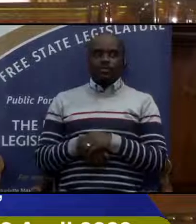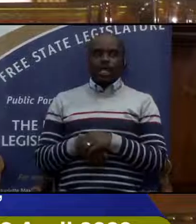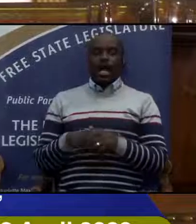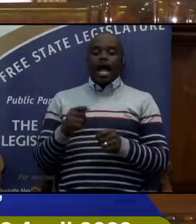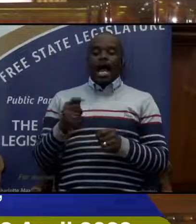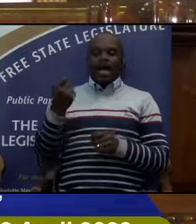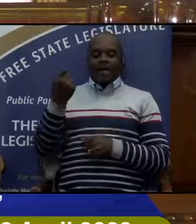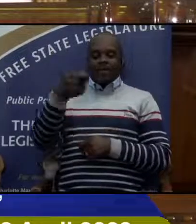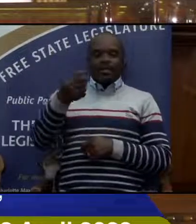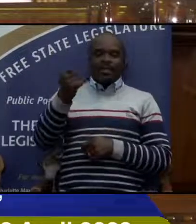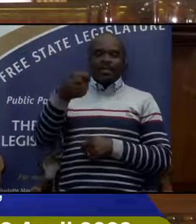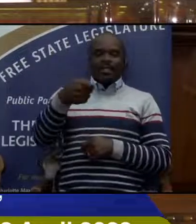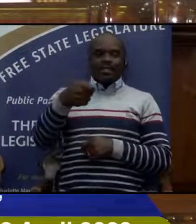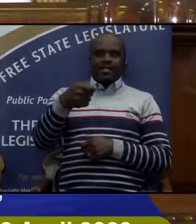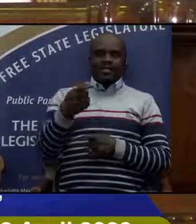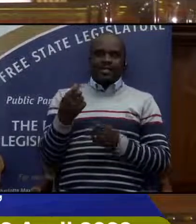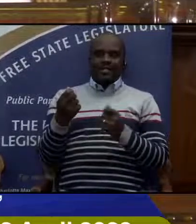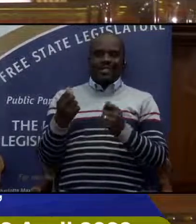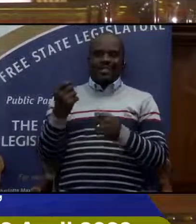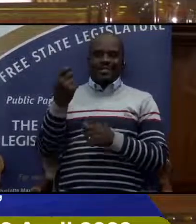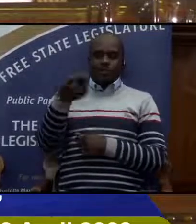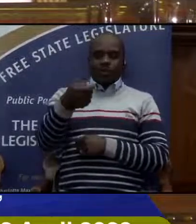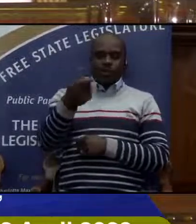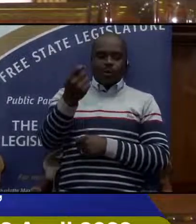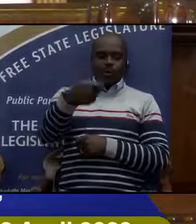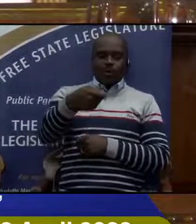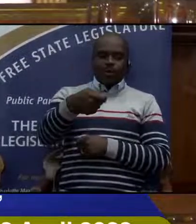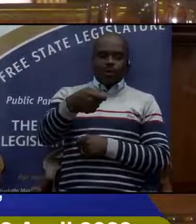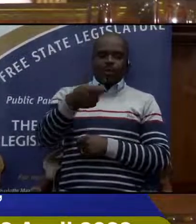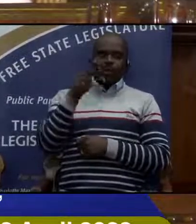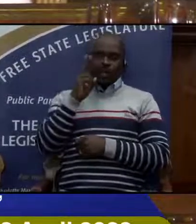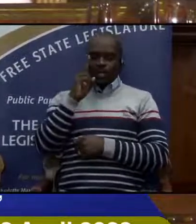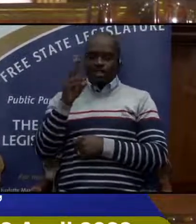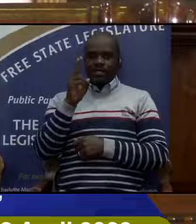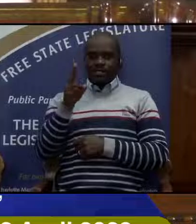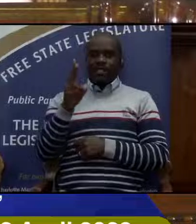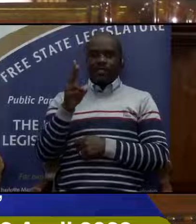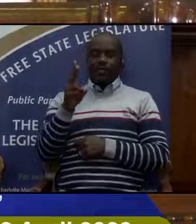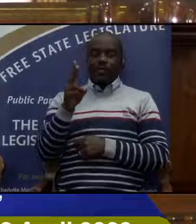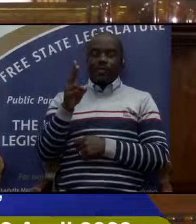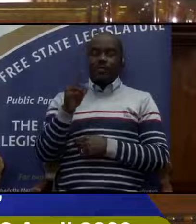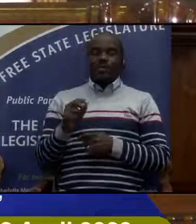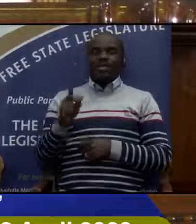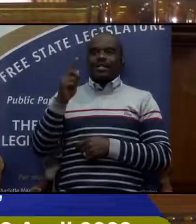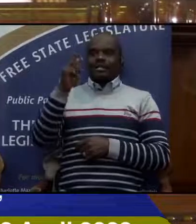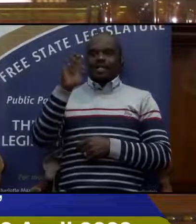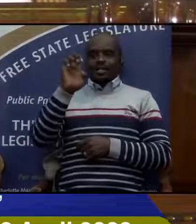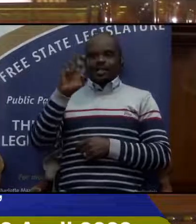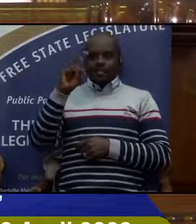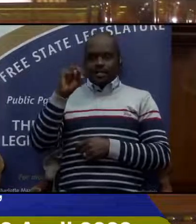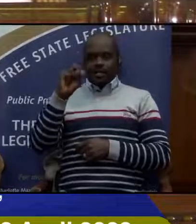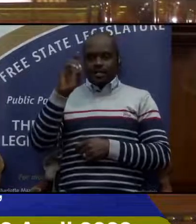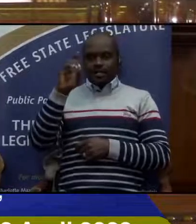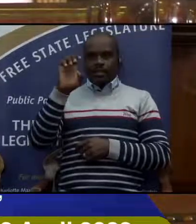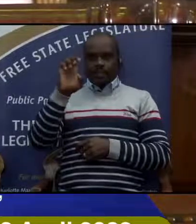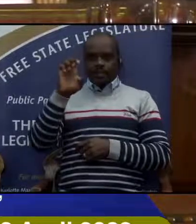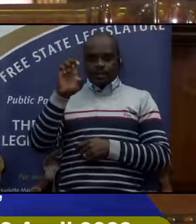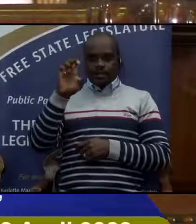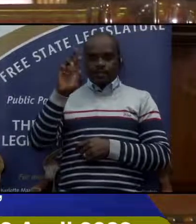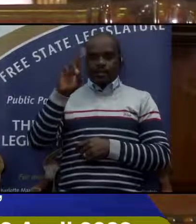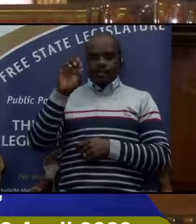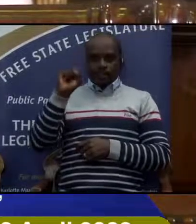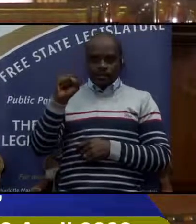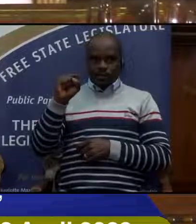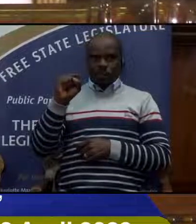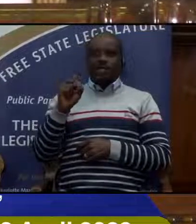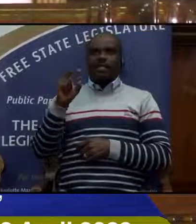for tenders. The DA has acknowledged the indignity of apartheid on the majority of our people. That is why